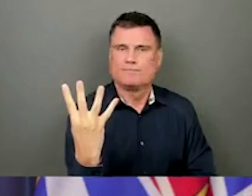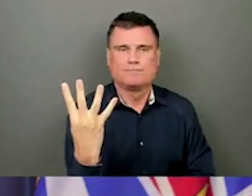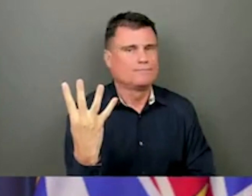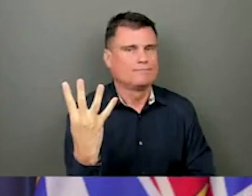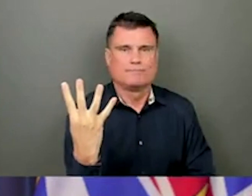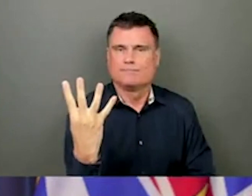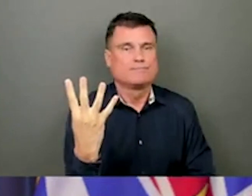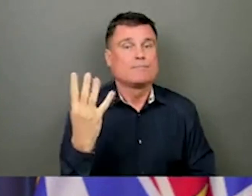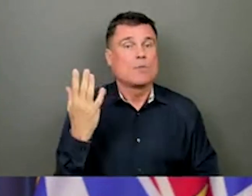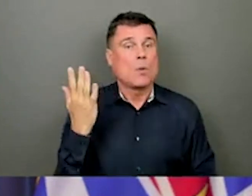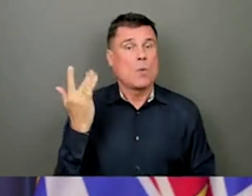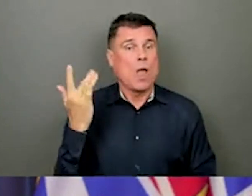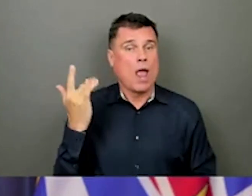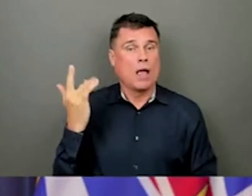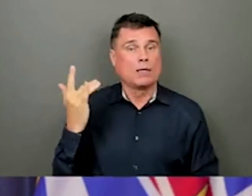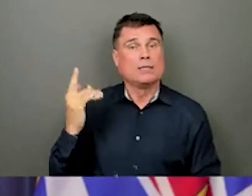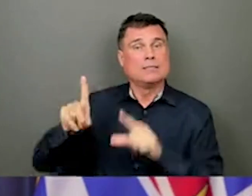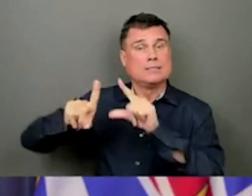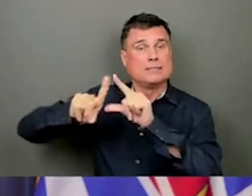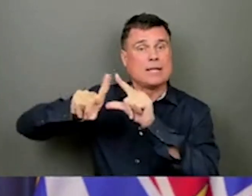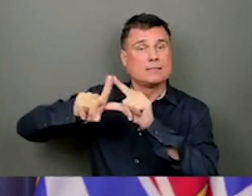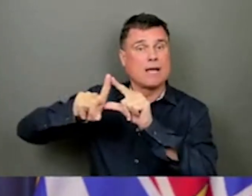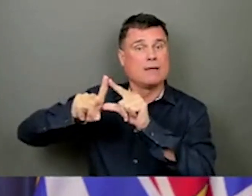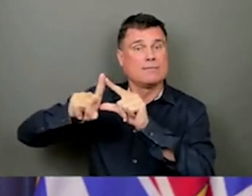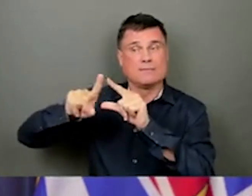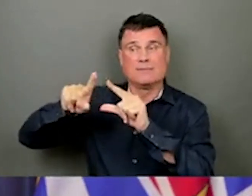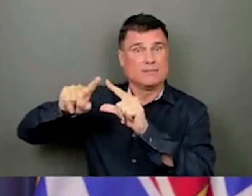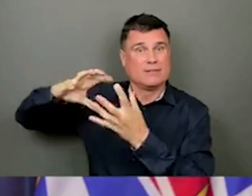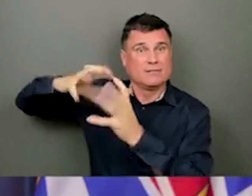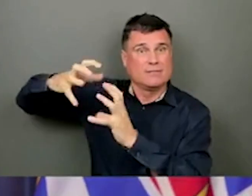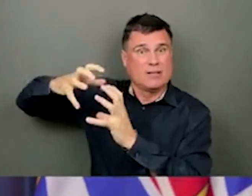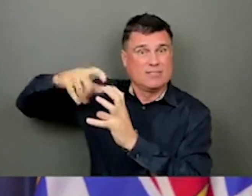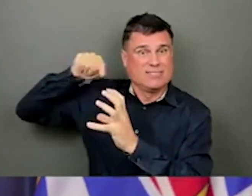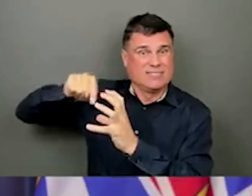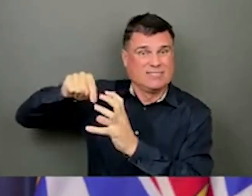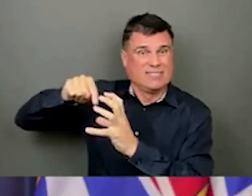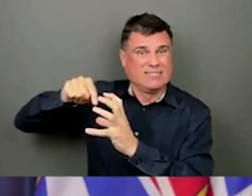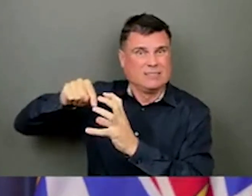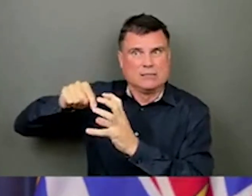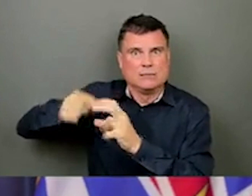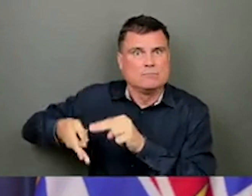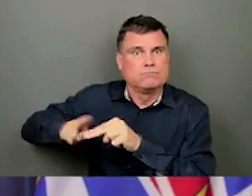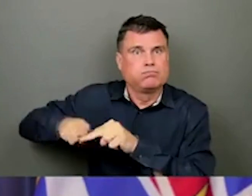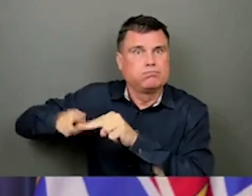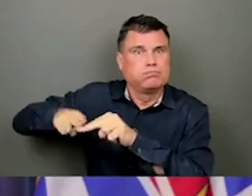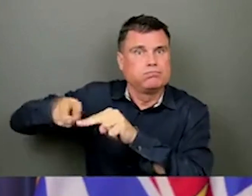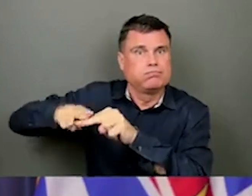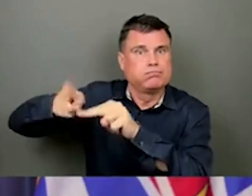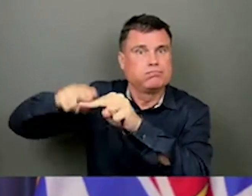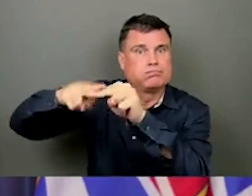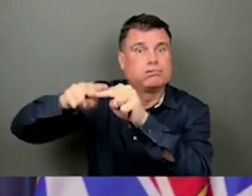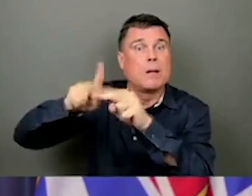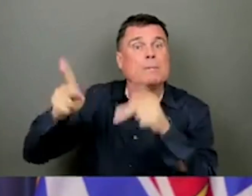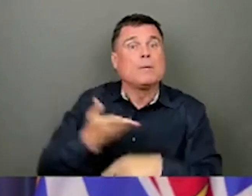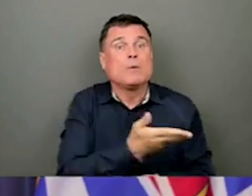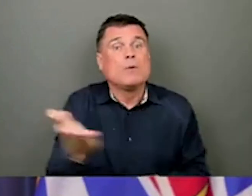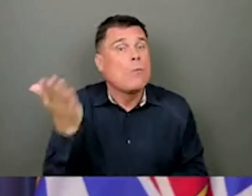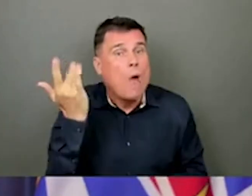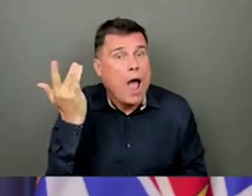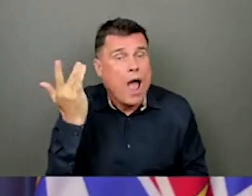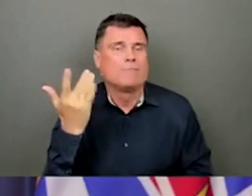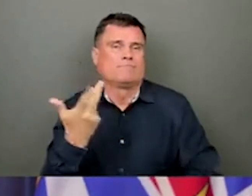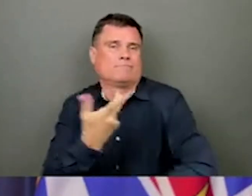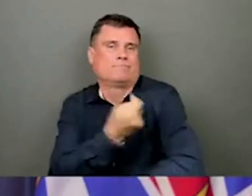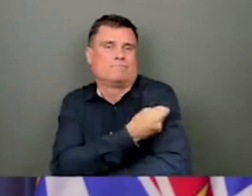and an increase in cases, largely within the unvaccinated population, has led us to pause and reflect on what steps,